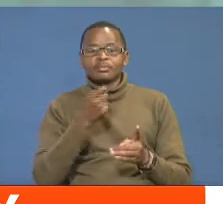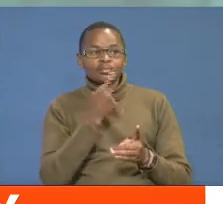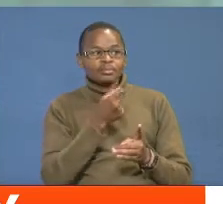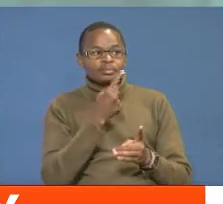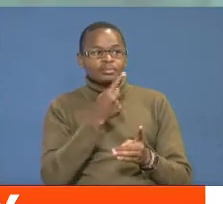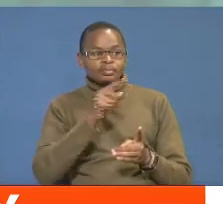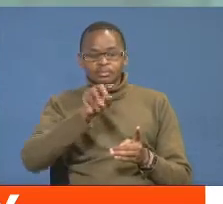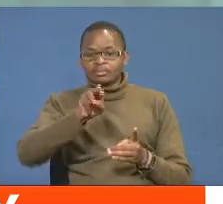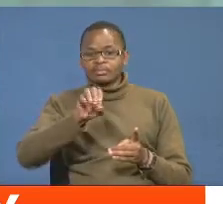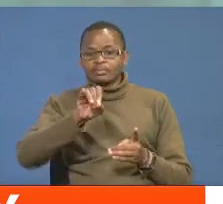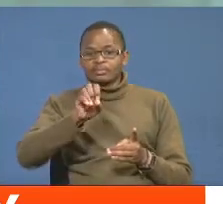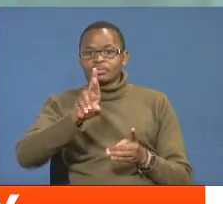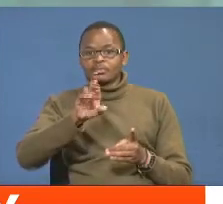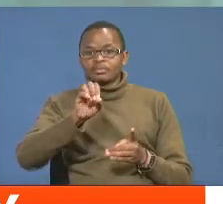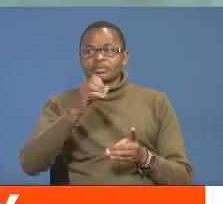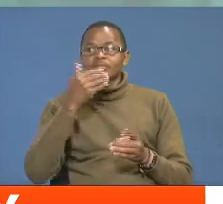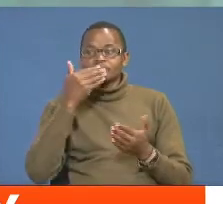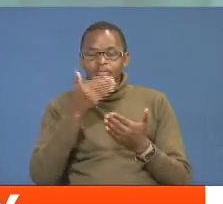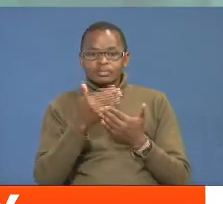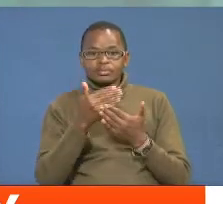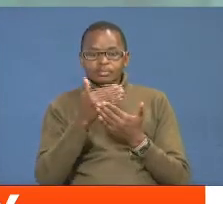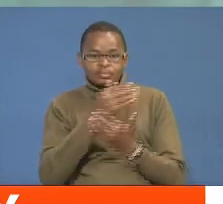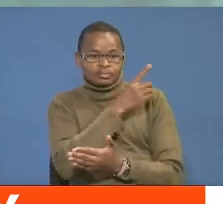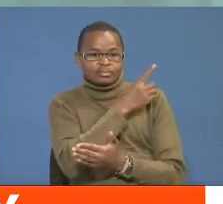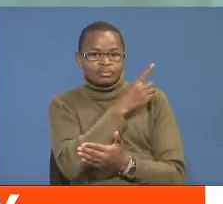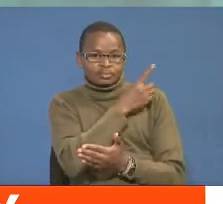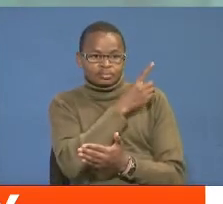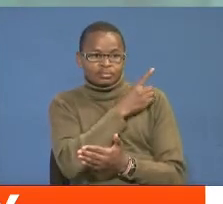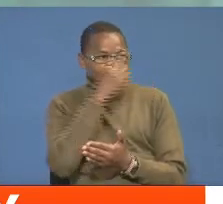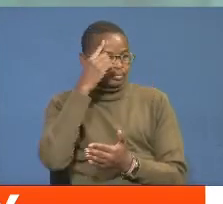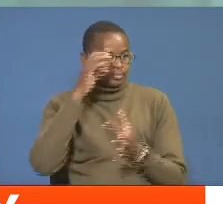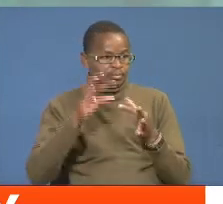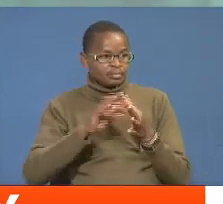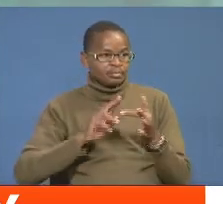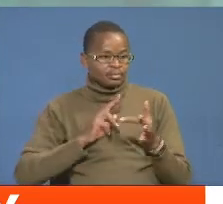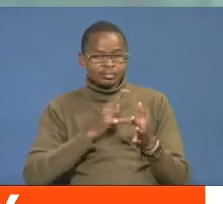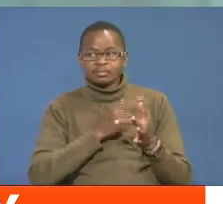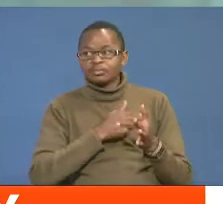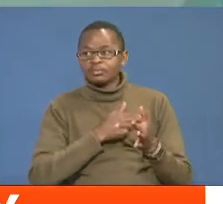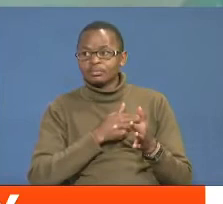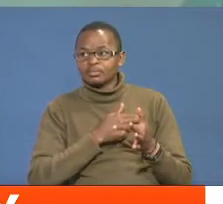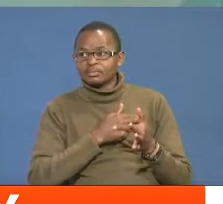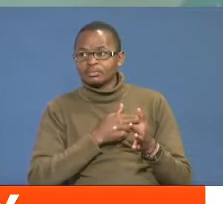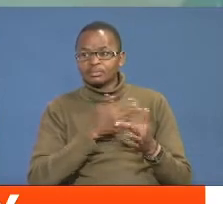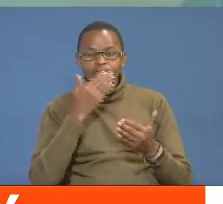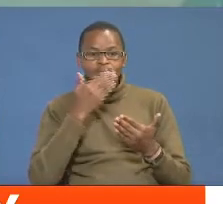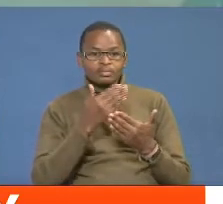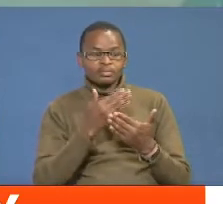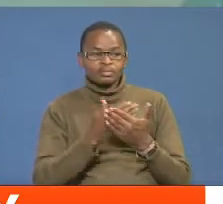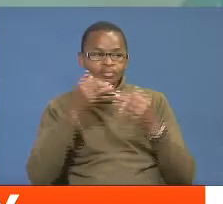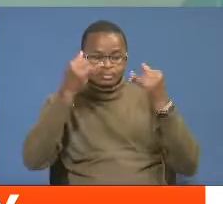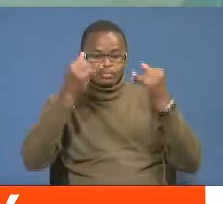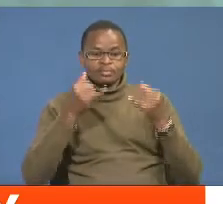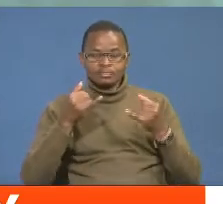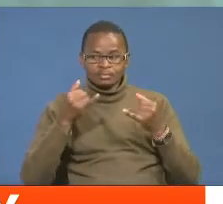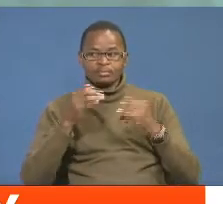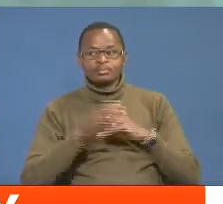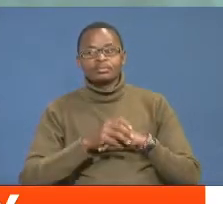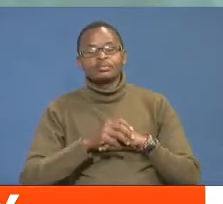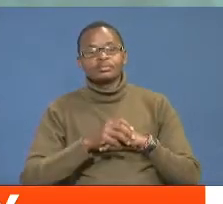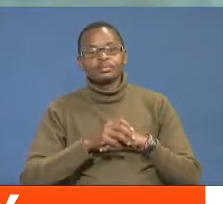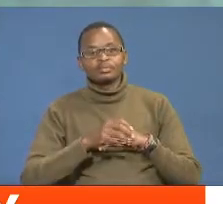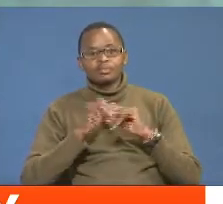Medical Microbiology. Many thanks indeed, Dr. Songok, for joining us tonight. Thank you so much for the invitation. All